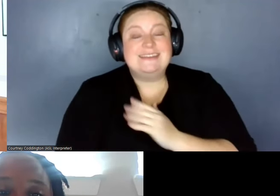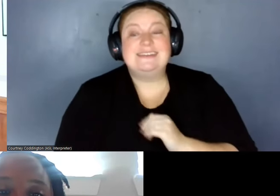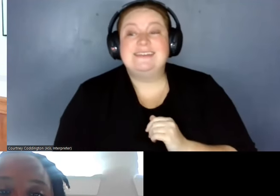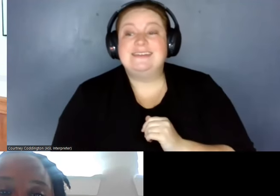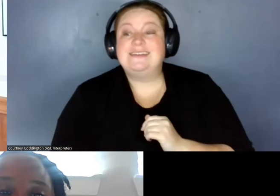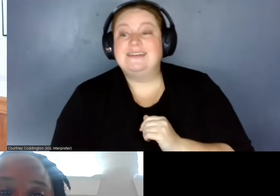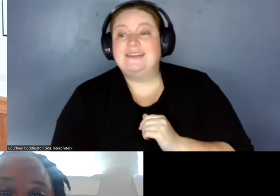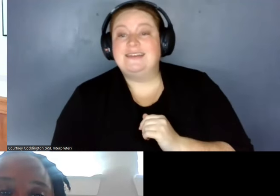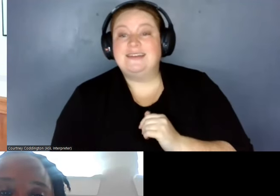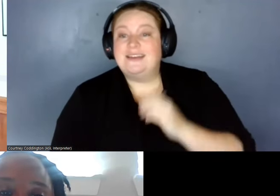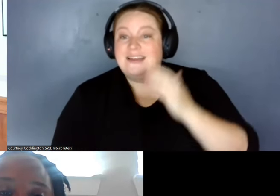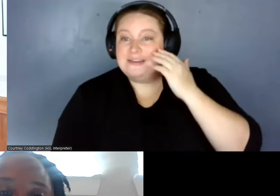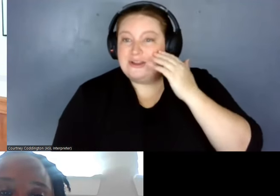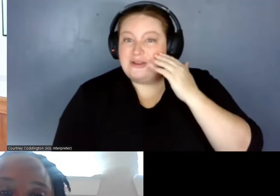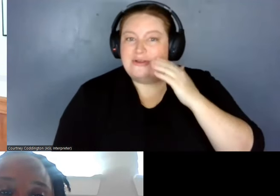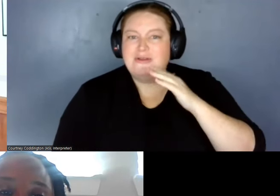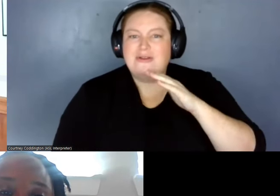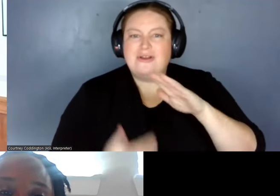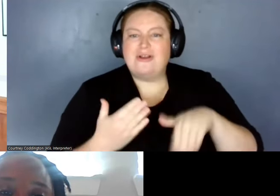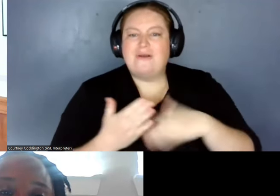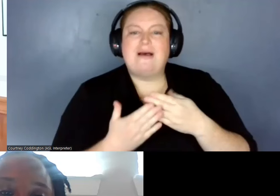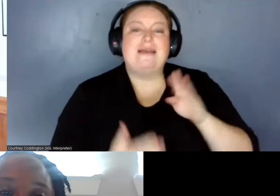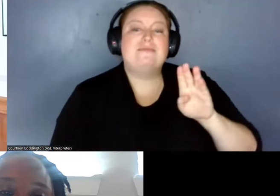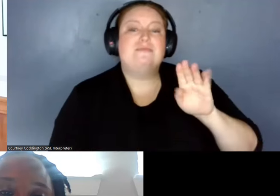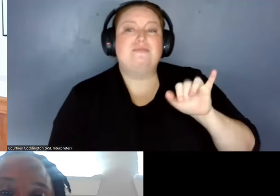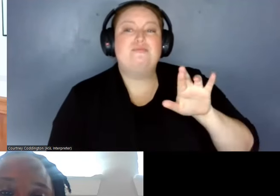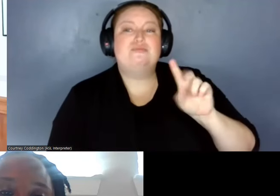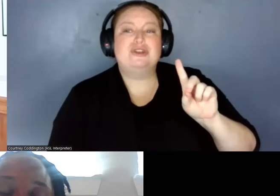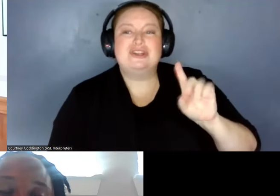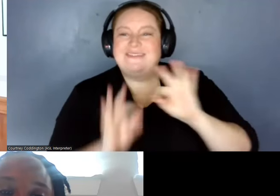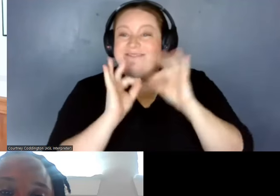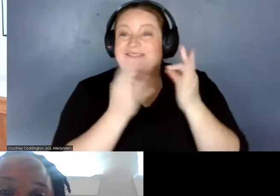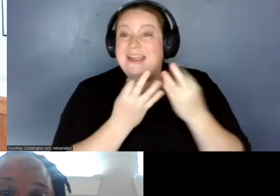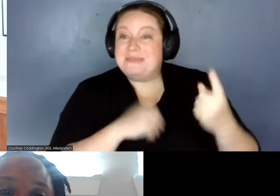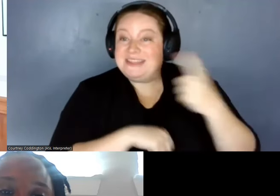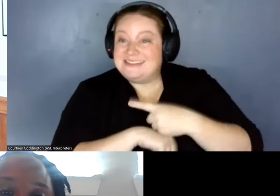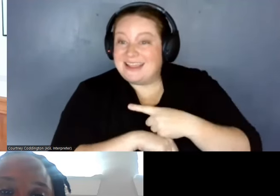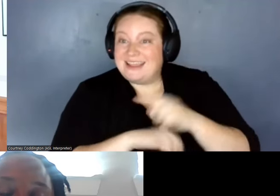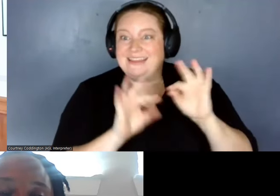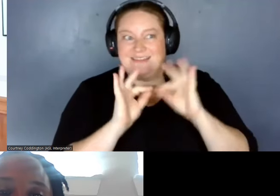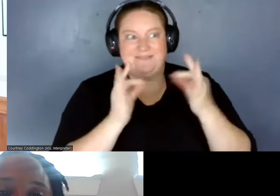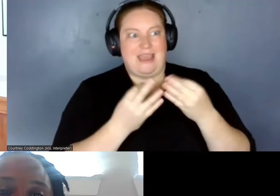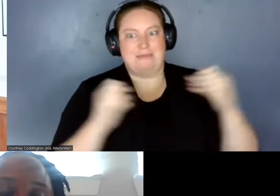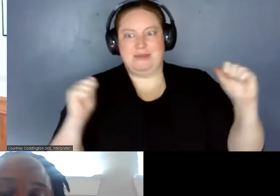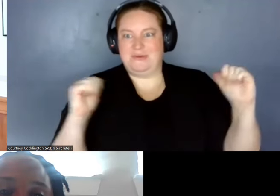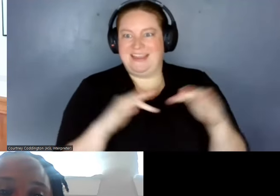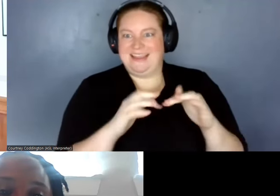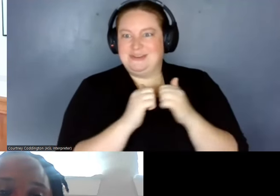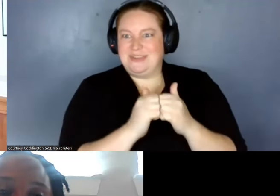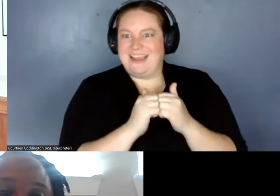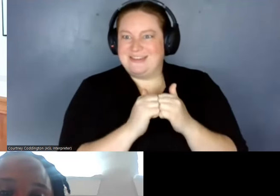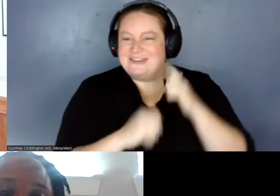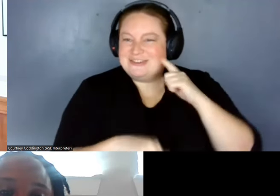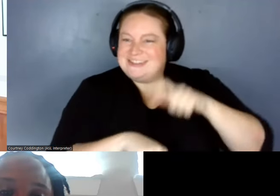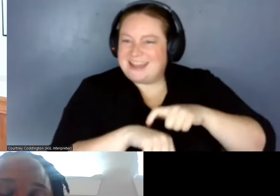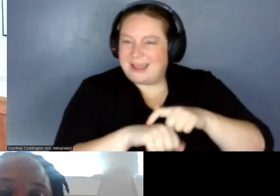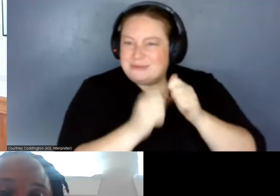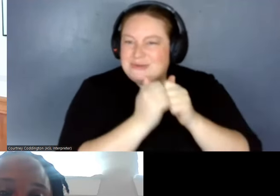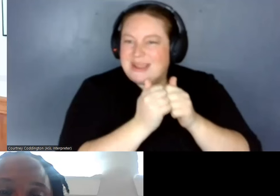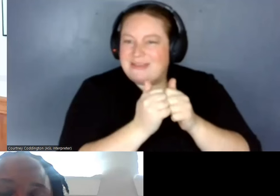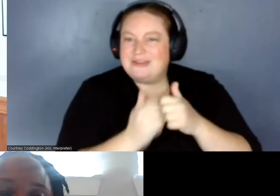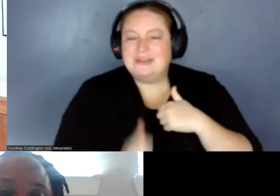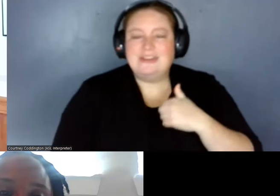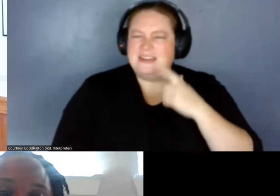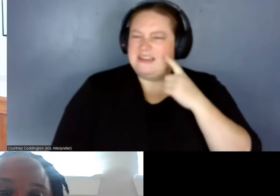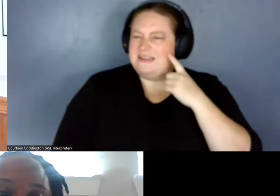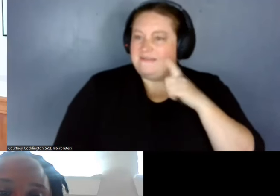that you all had Byrd Family Day, where the family would often get together and spend time together. Wondered if for our audience, you